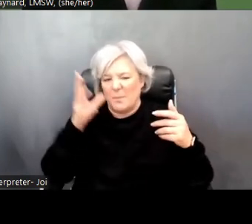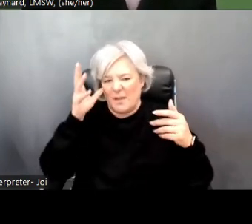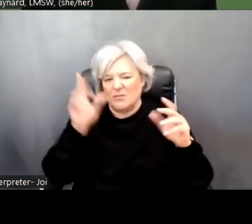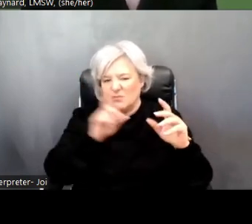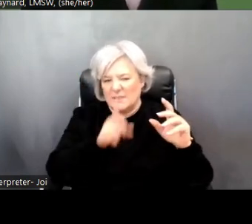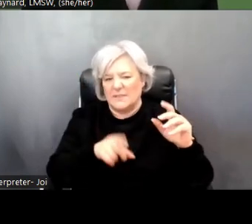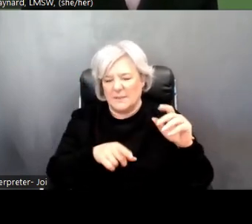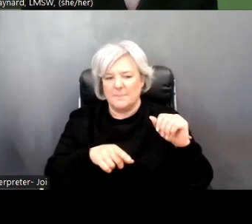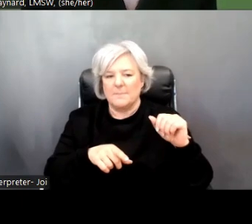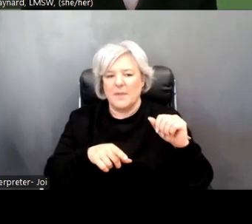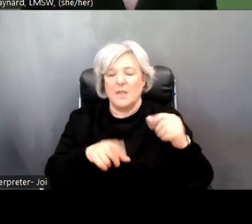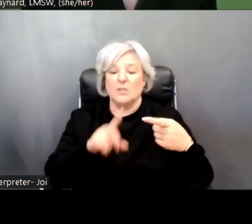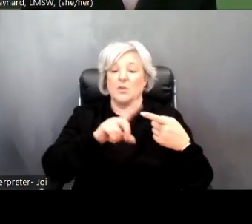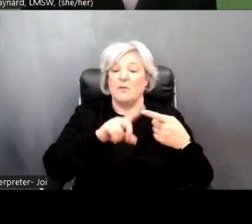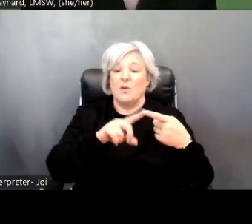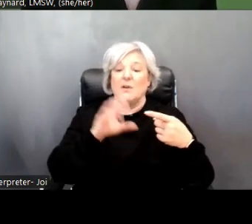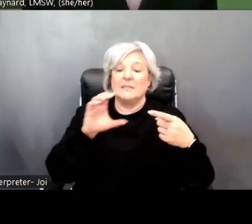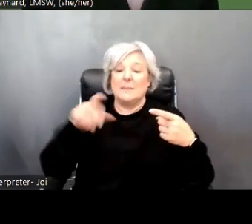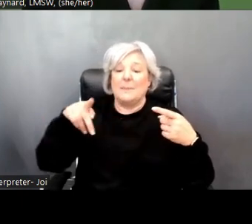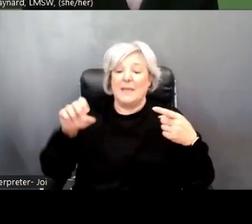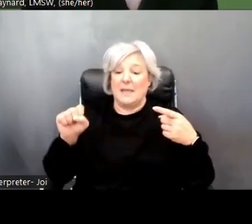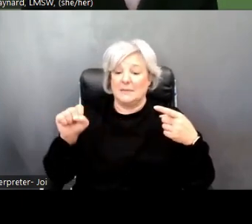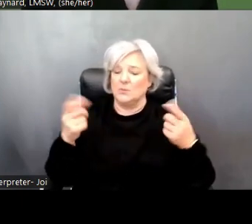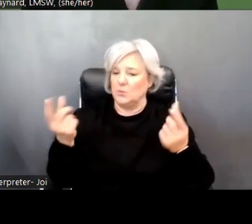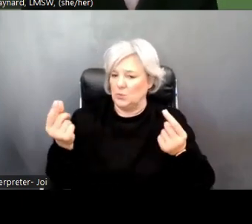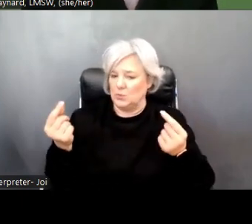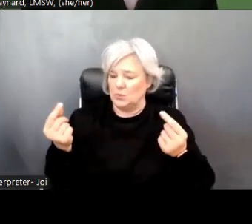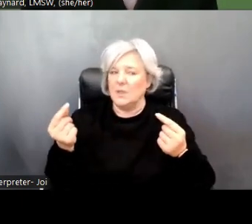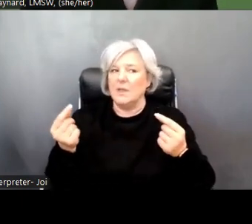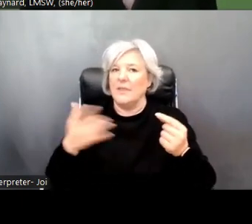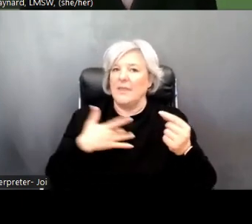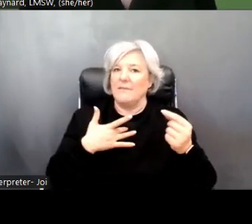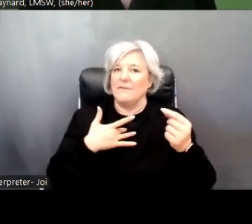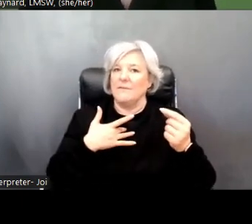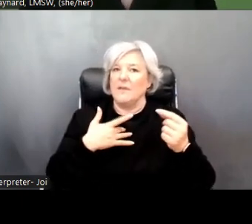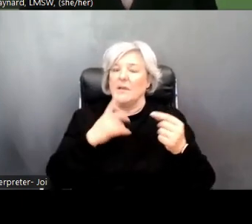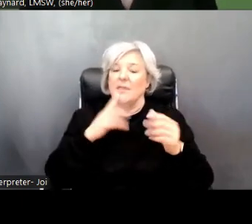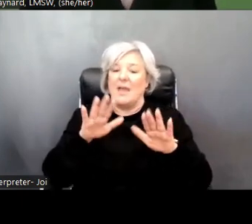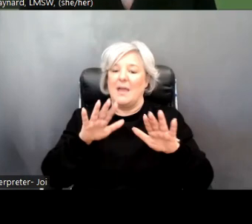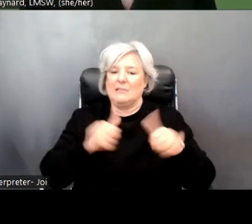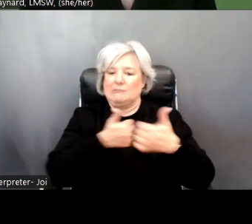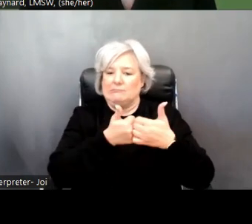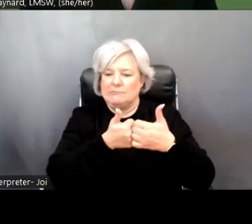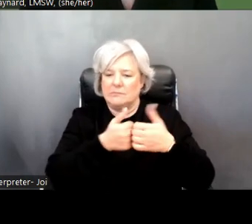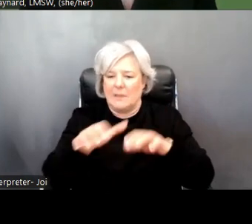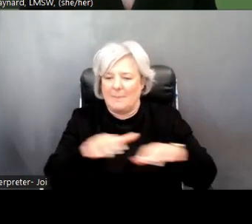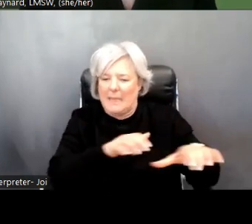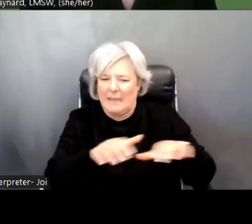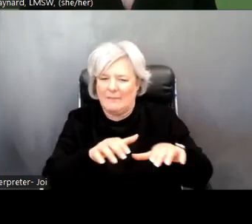right? So in CPS, it's based on the premise that challenging behavior occurs